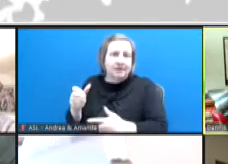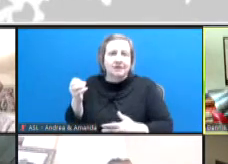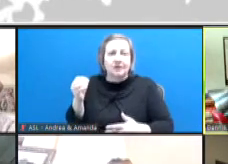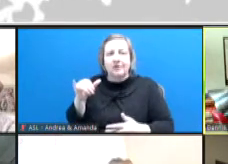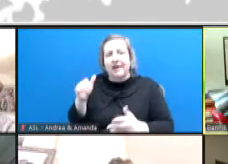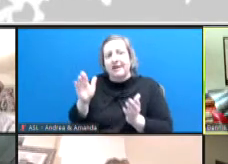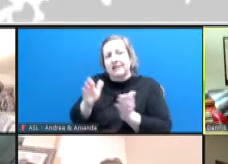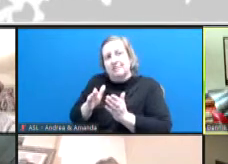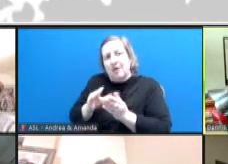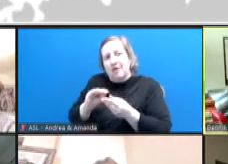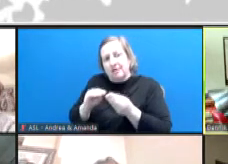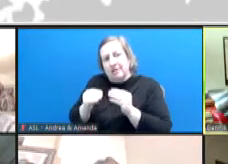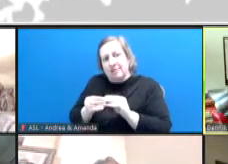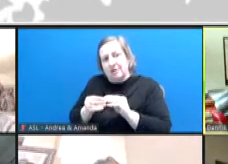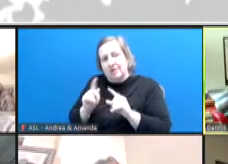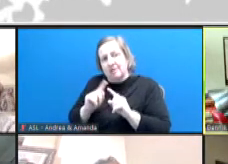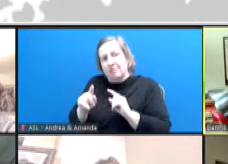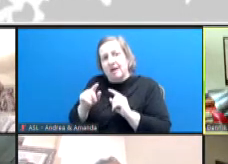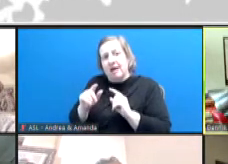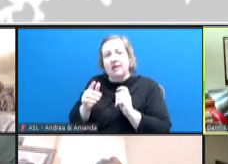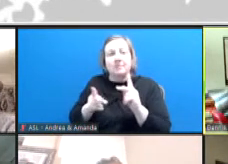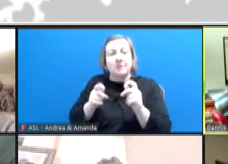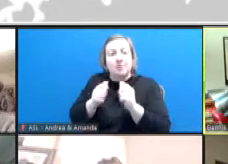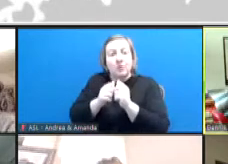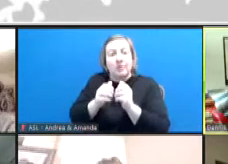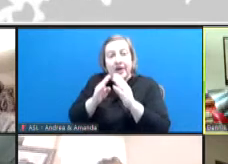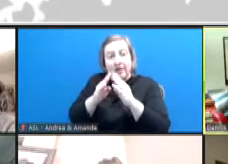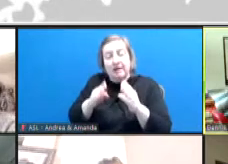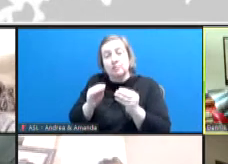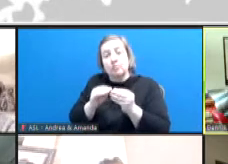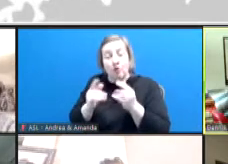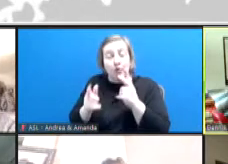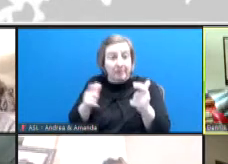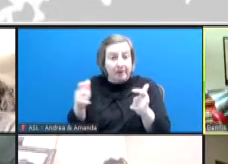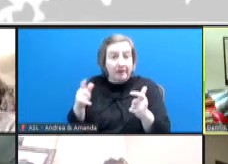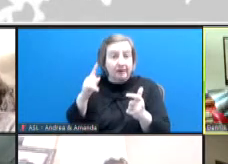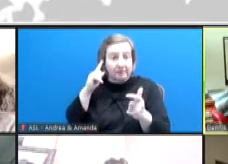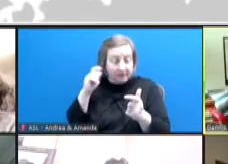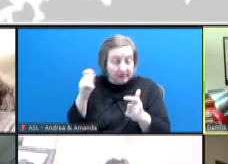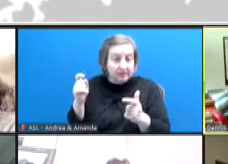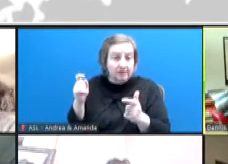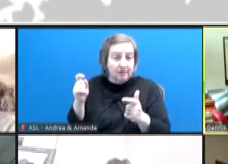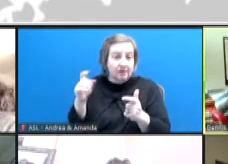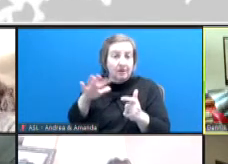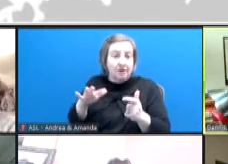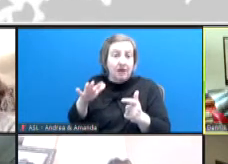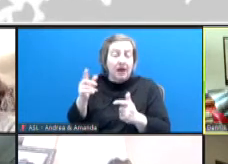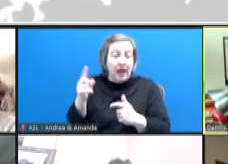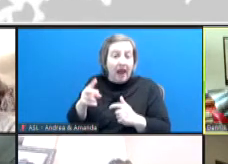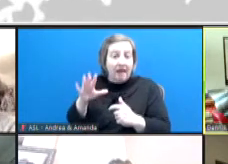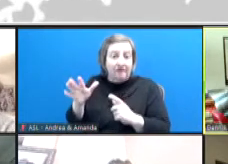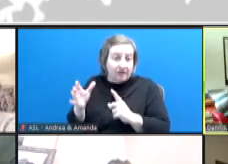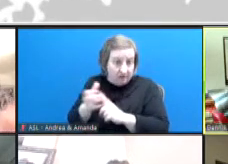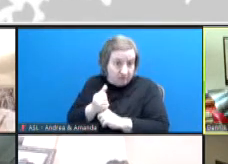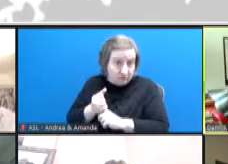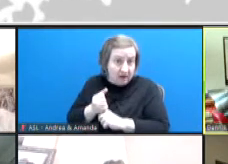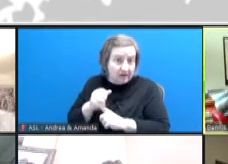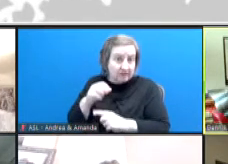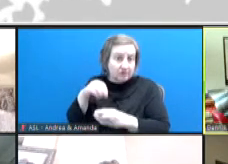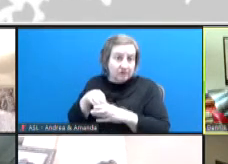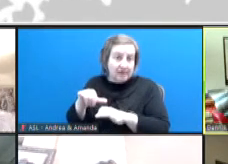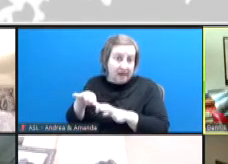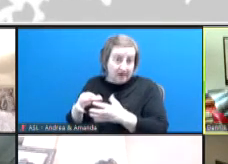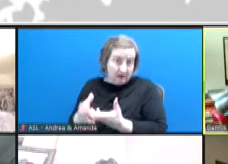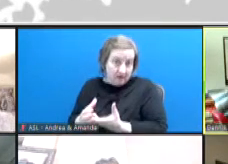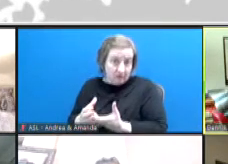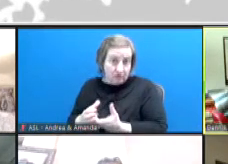smaller number. However, the houseless problem is more substantial given that, you know, roughly half of their arrests are in that category.